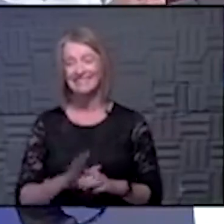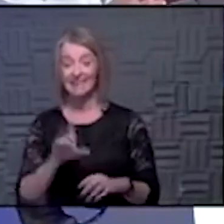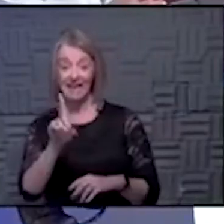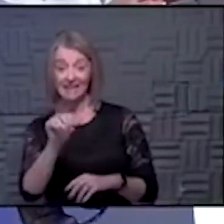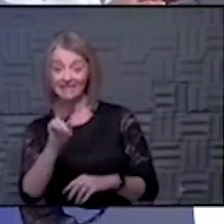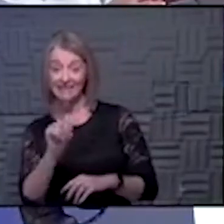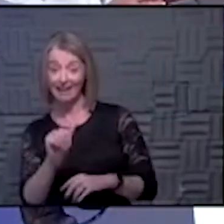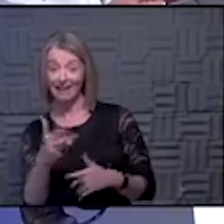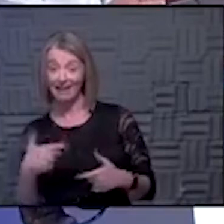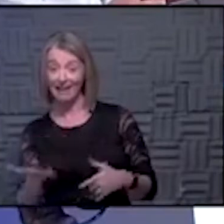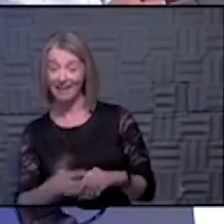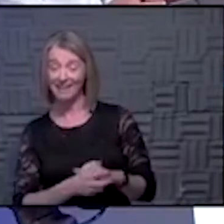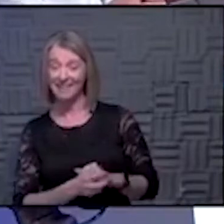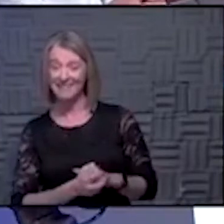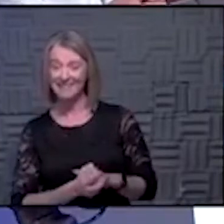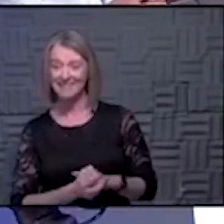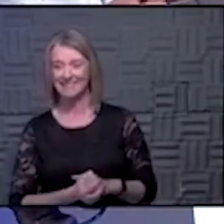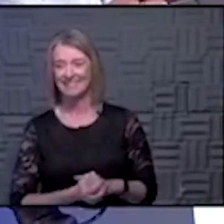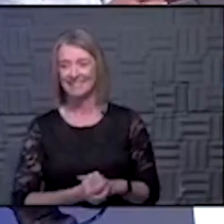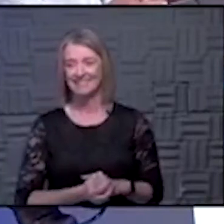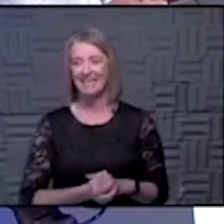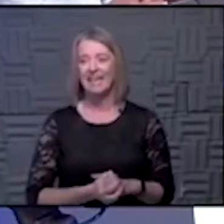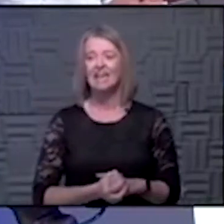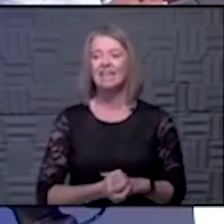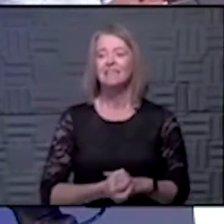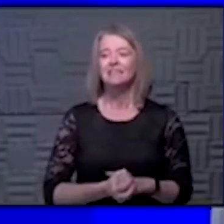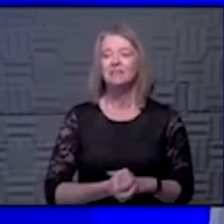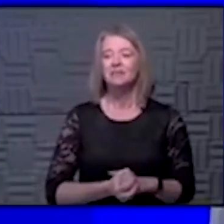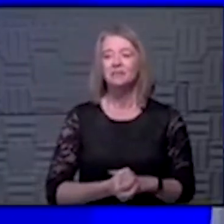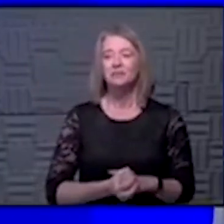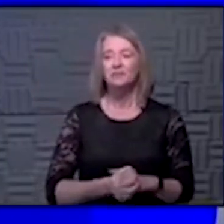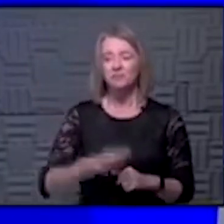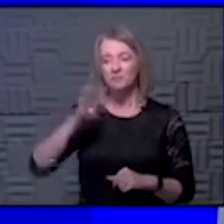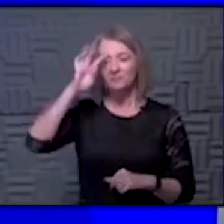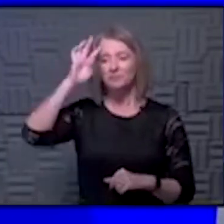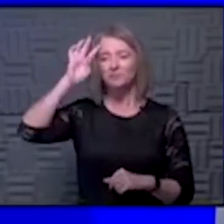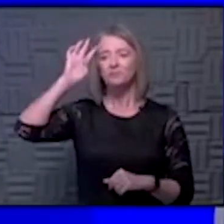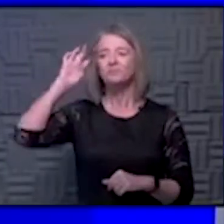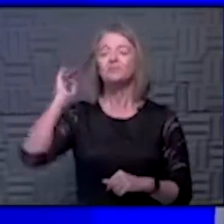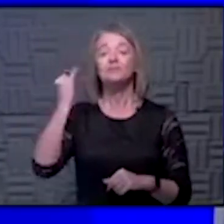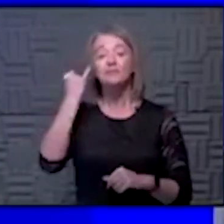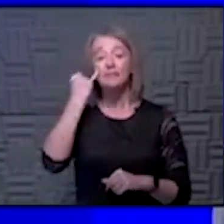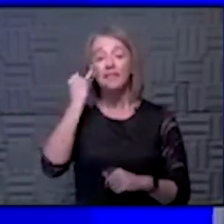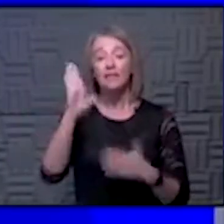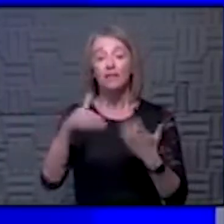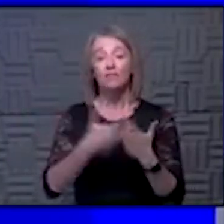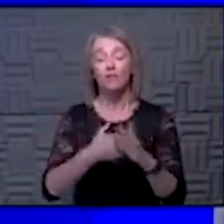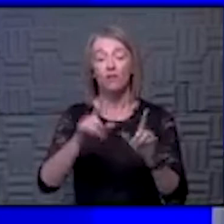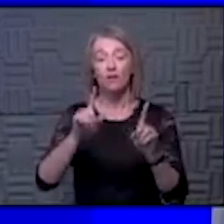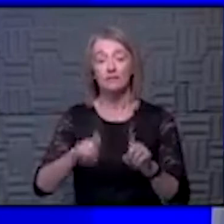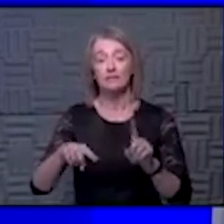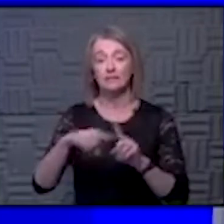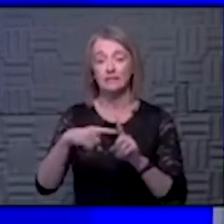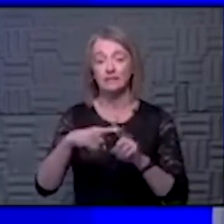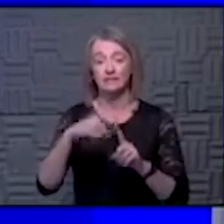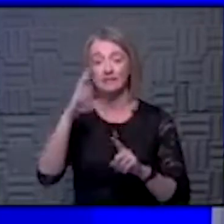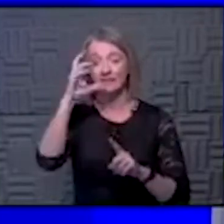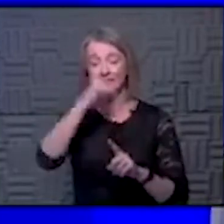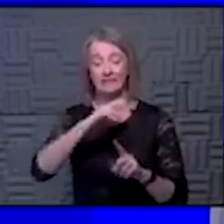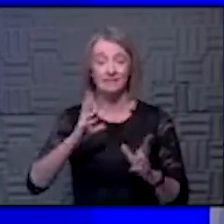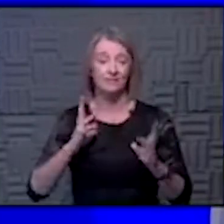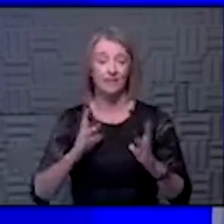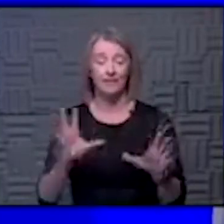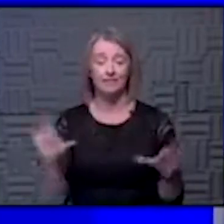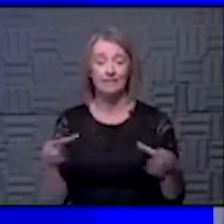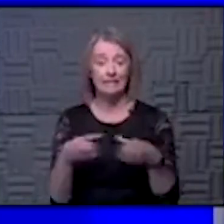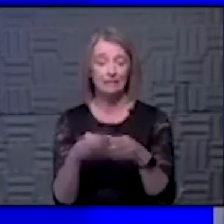Dana, what would you say to you? You know, if everybody tested positive, I guess that's fine. You can have